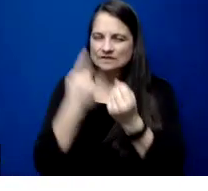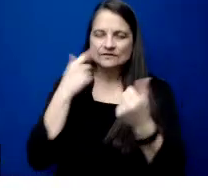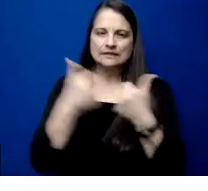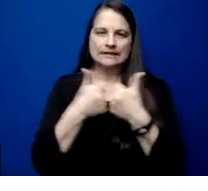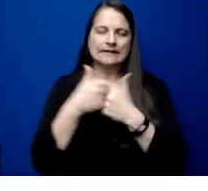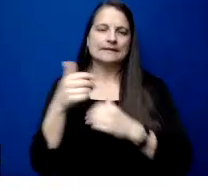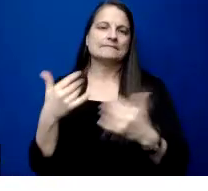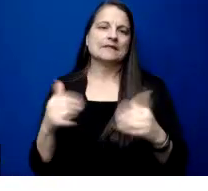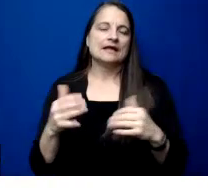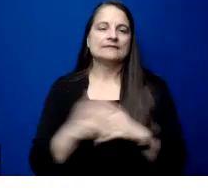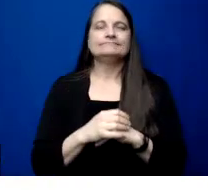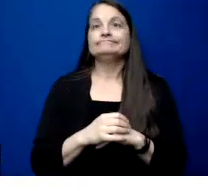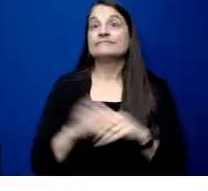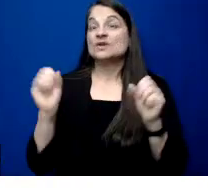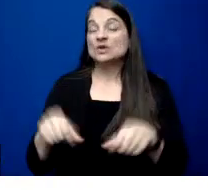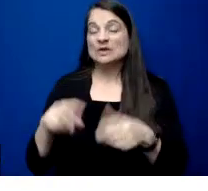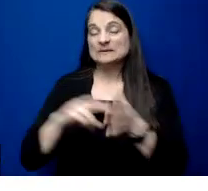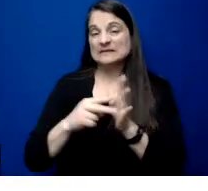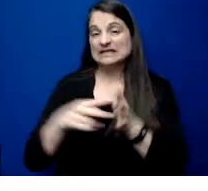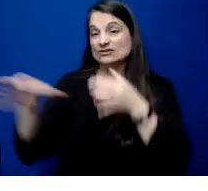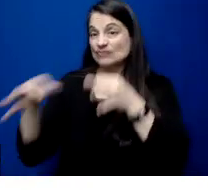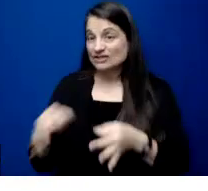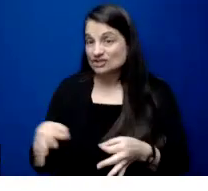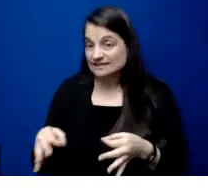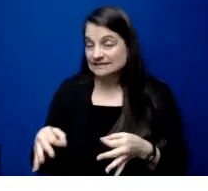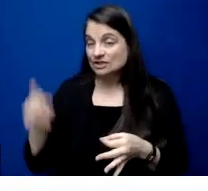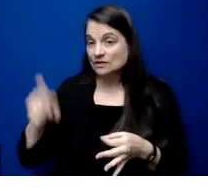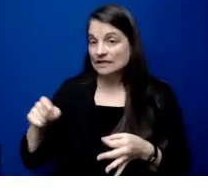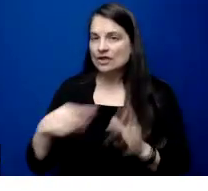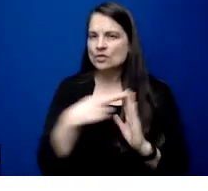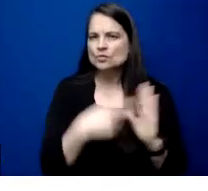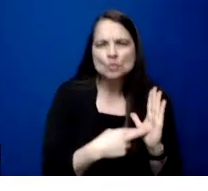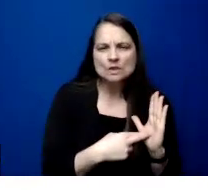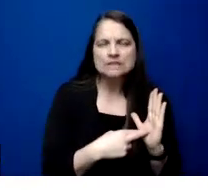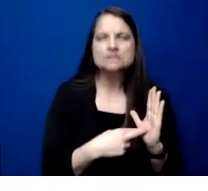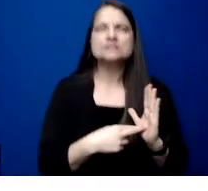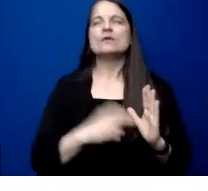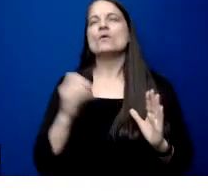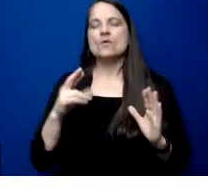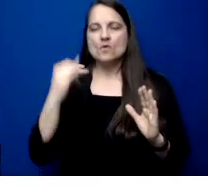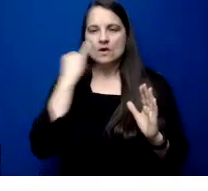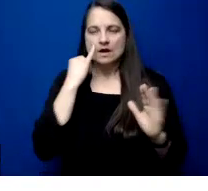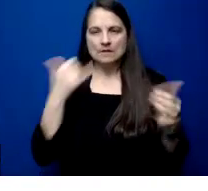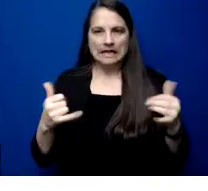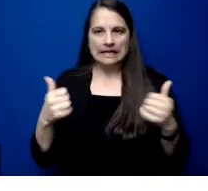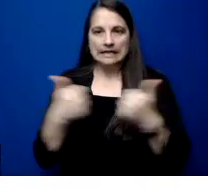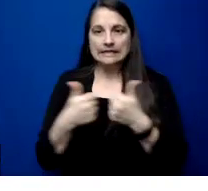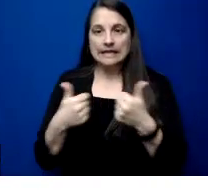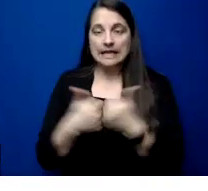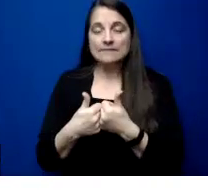from like the directions that are needed or the rules, or like if you're playing a game where you have